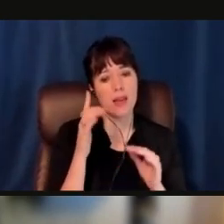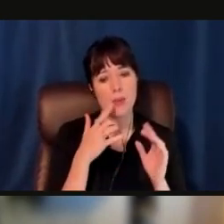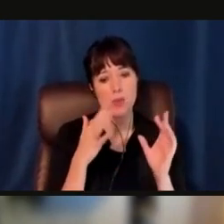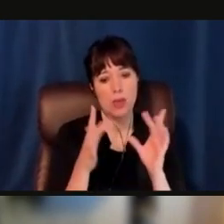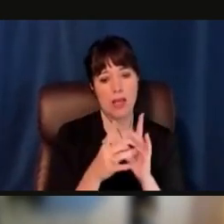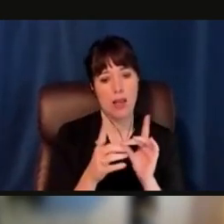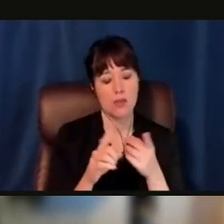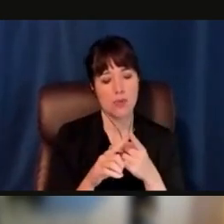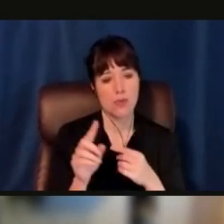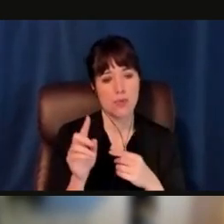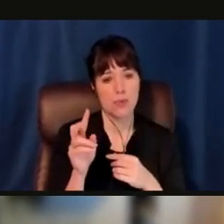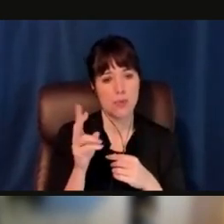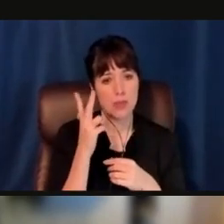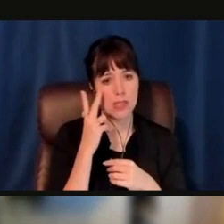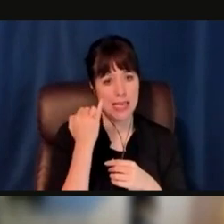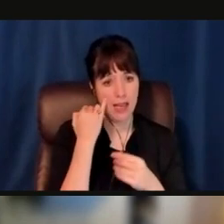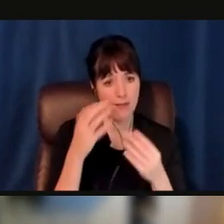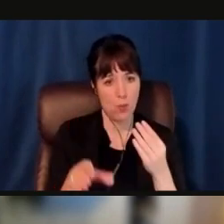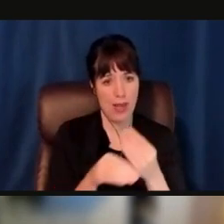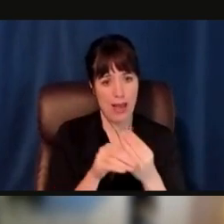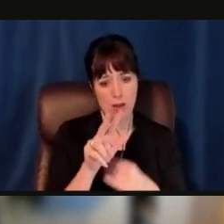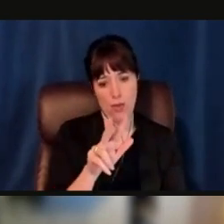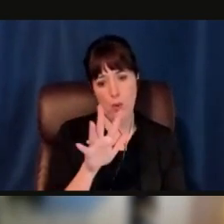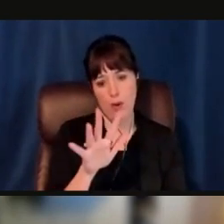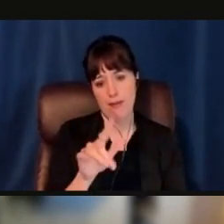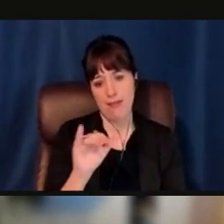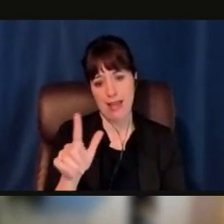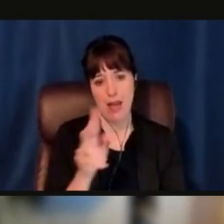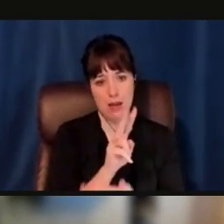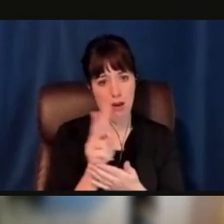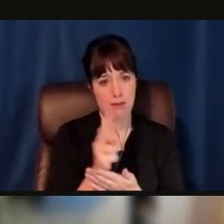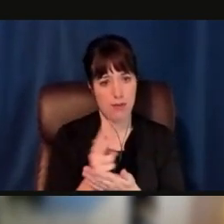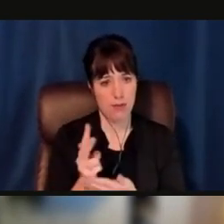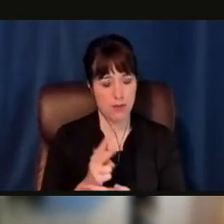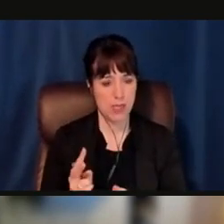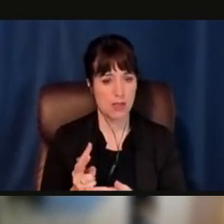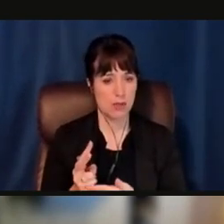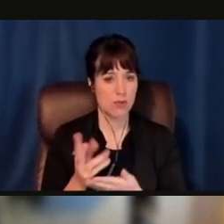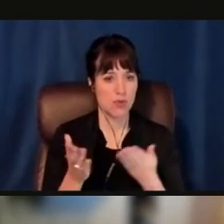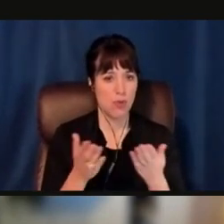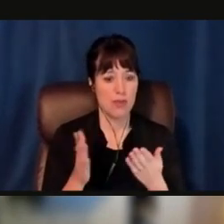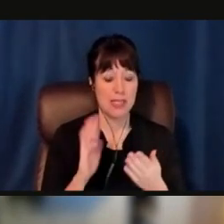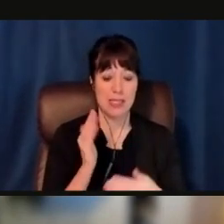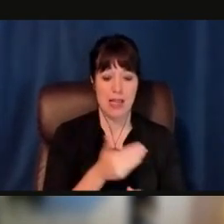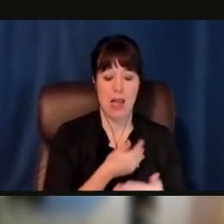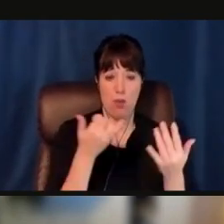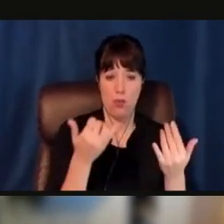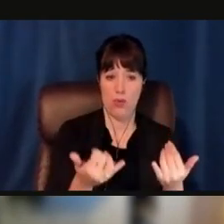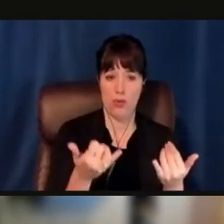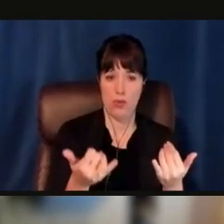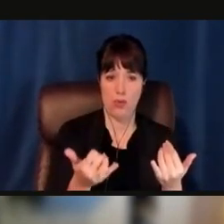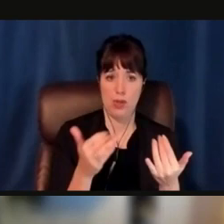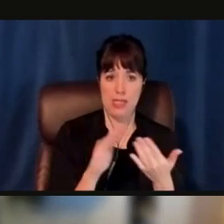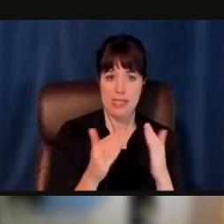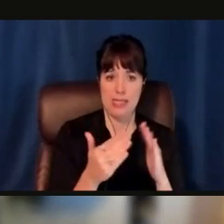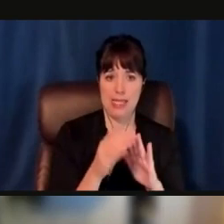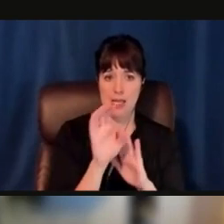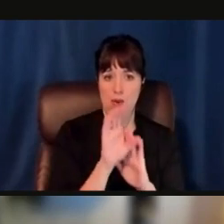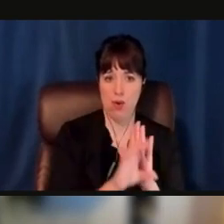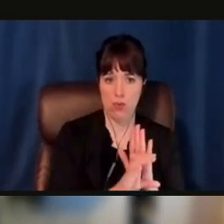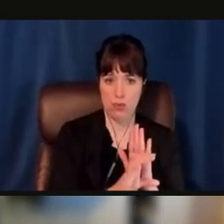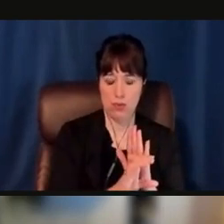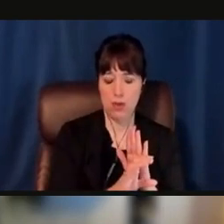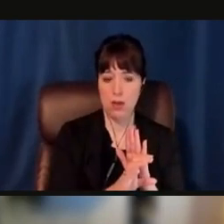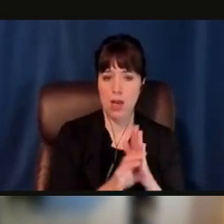to looking at, if we were to add a 35-gallon every other week service, our current city code and kind of the